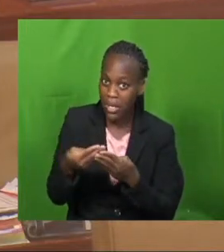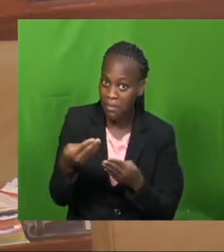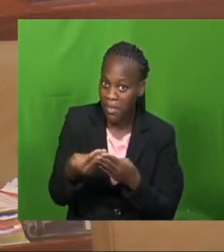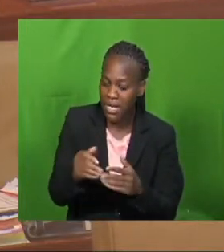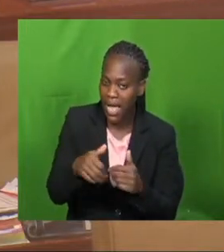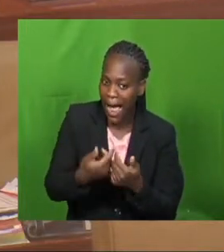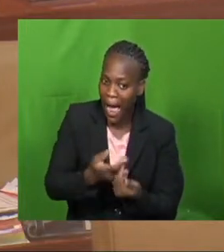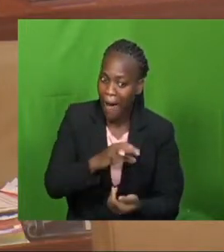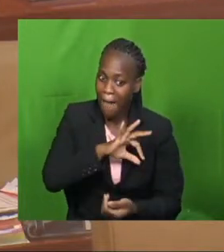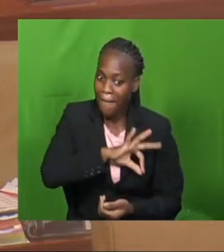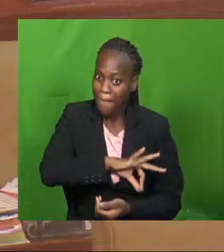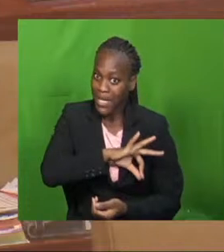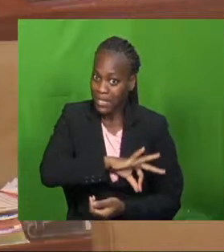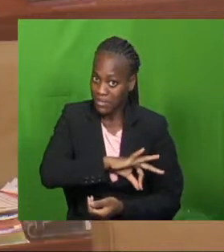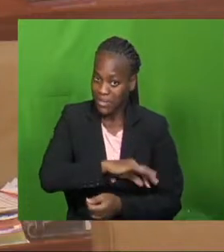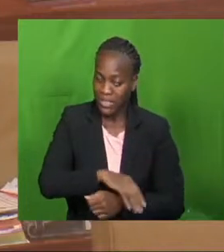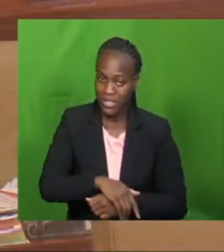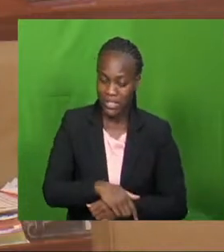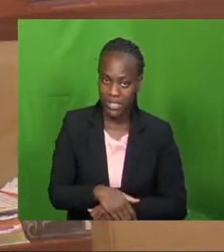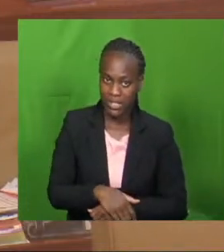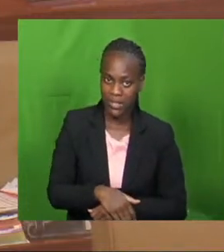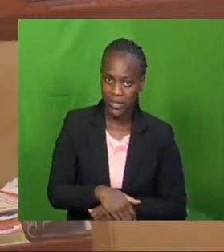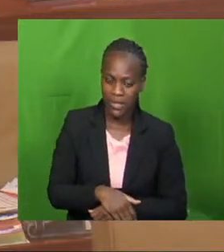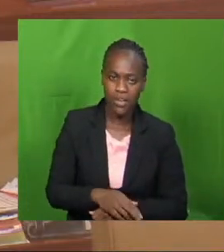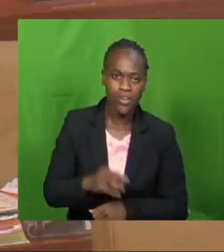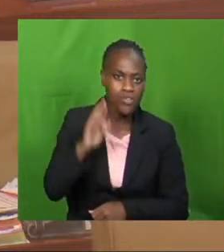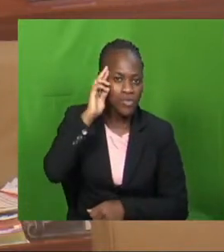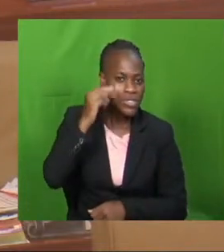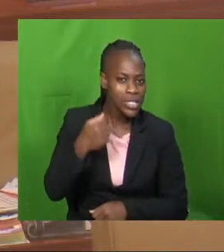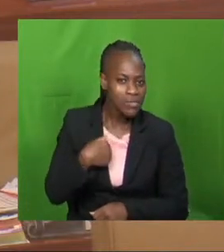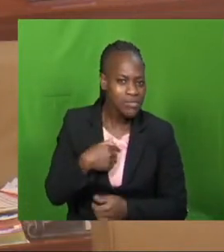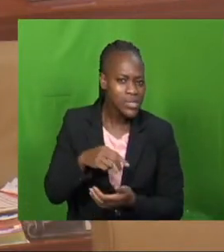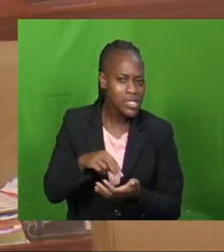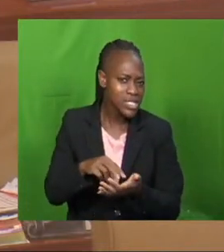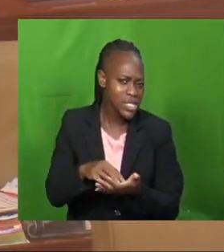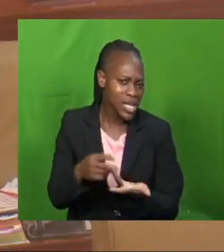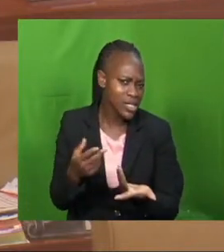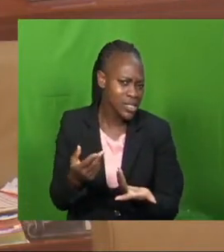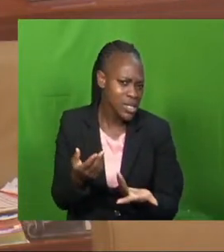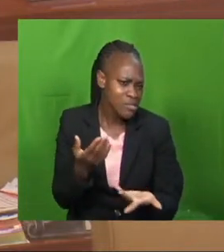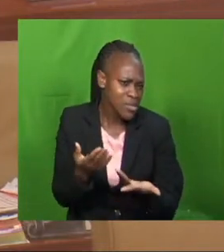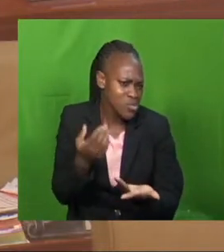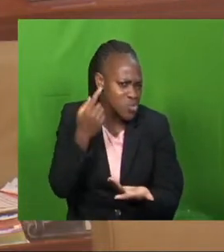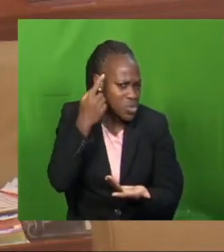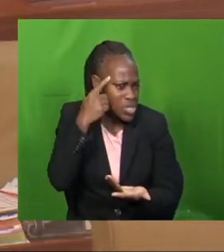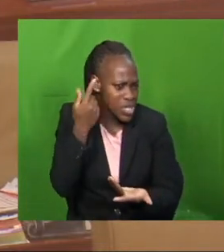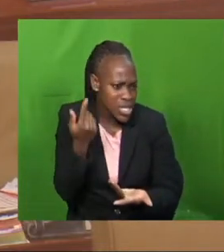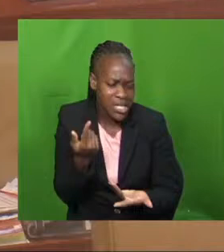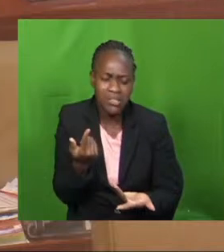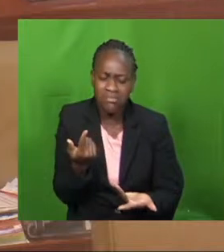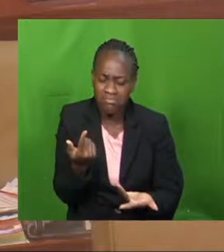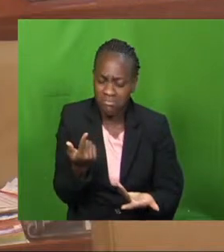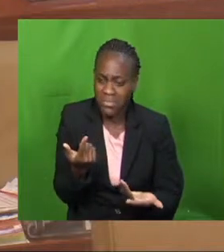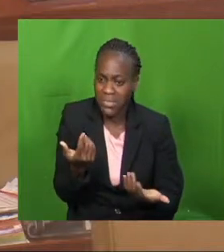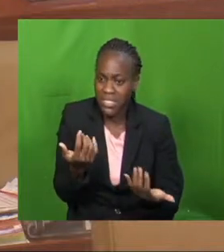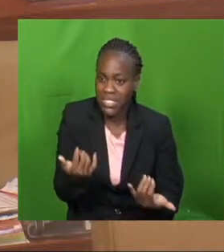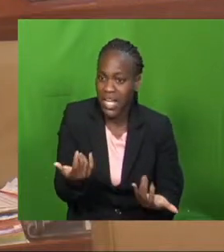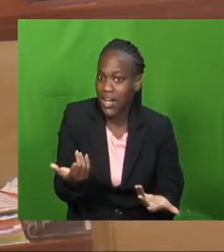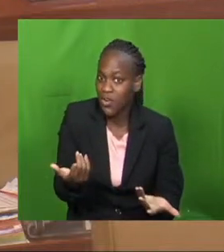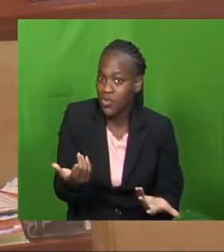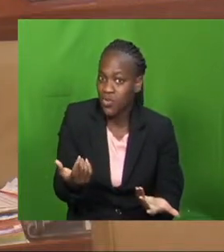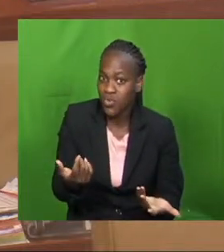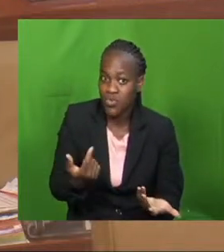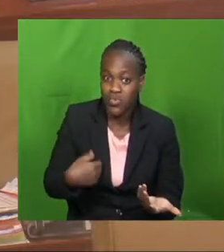have had cause to raise this matter. And it seems as though we have become accessories, we have become